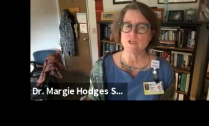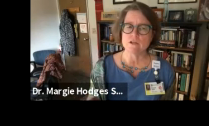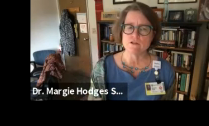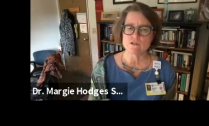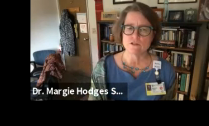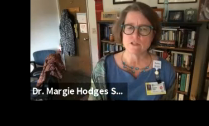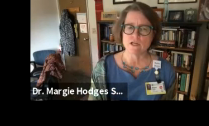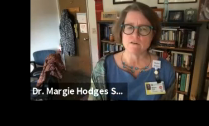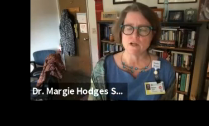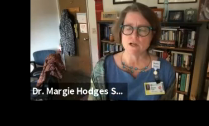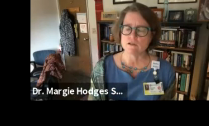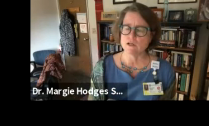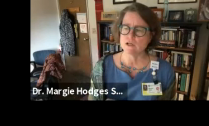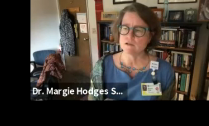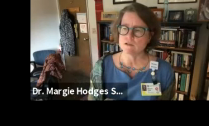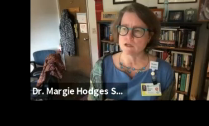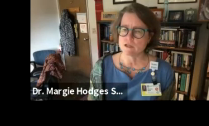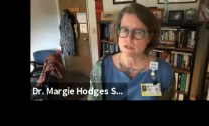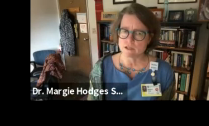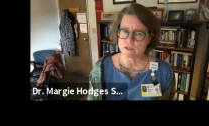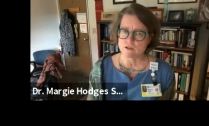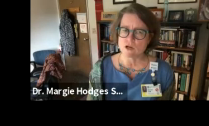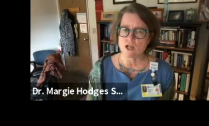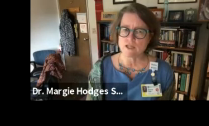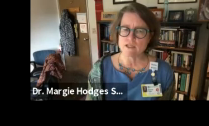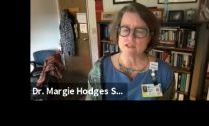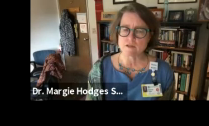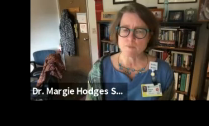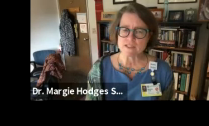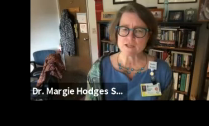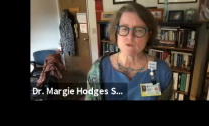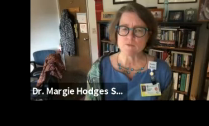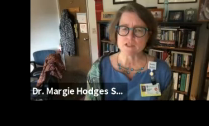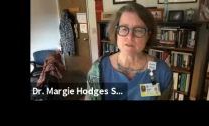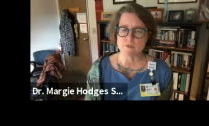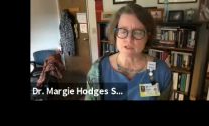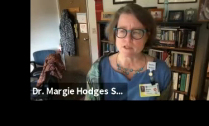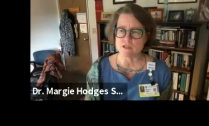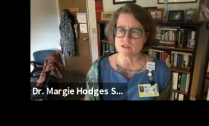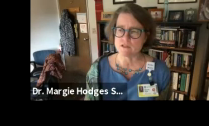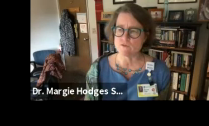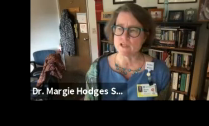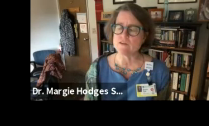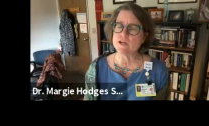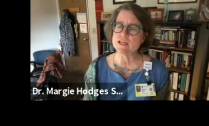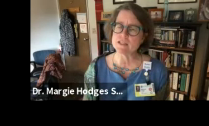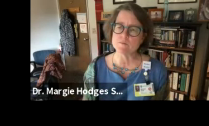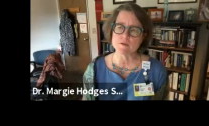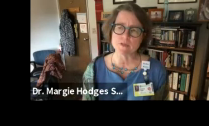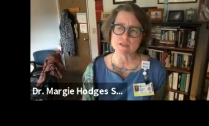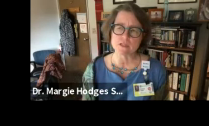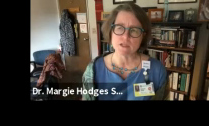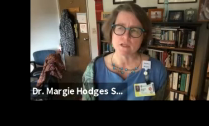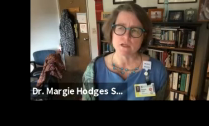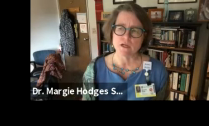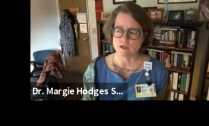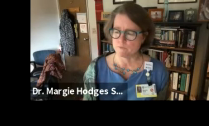and we understood that our clinical colleagues at the bedside would be experiencing this if we ever had to